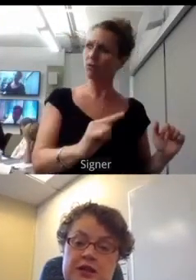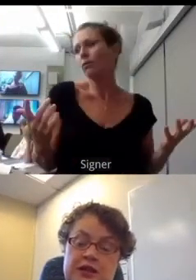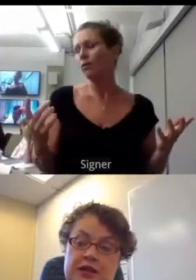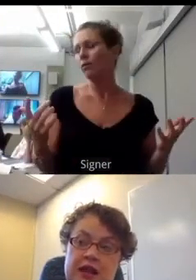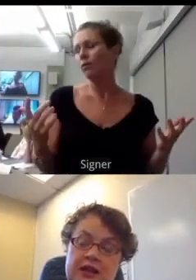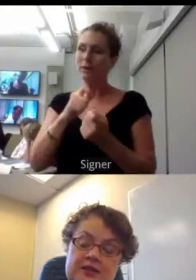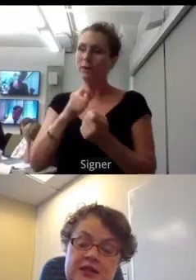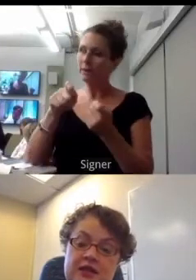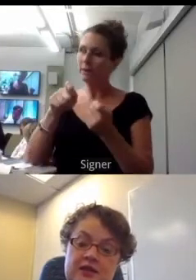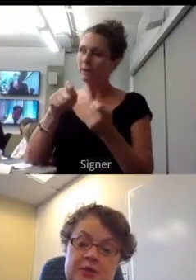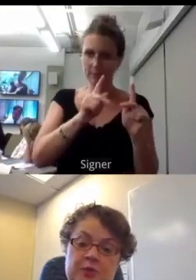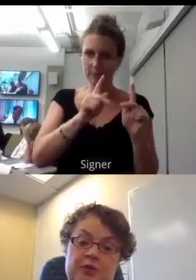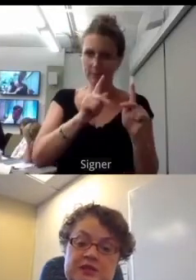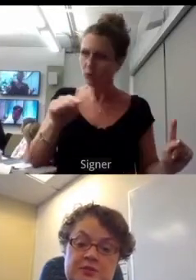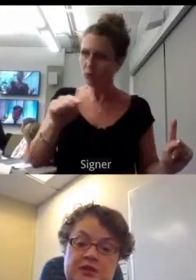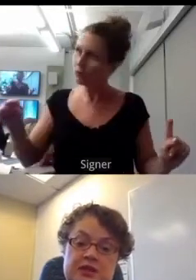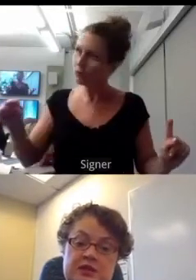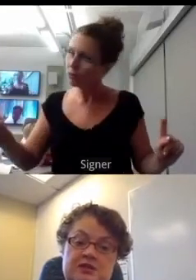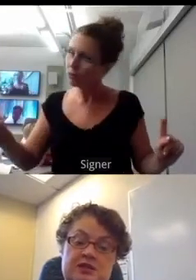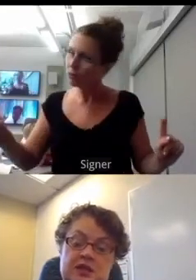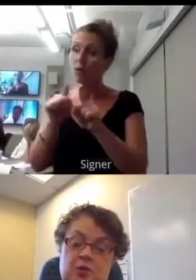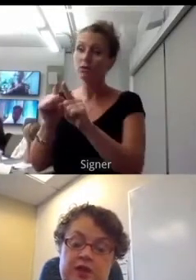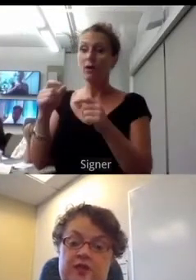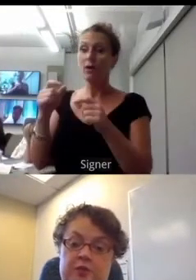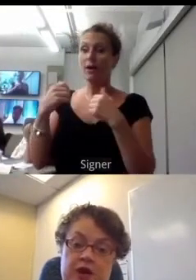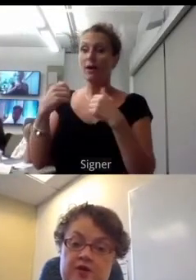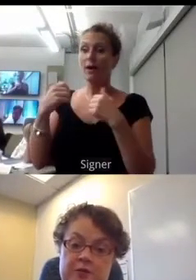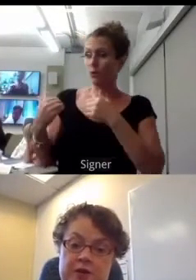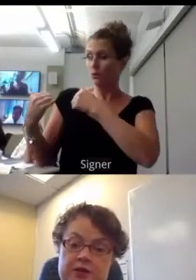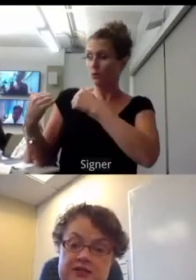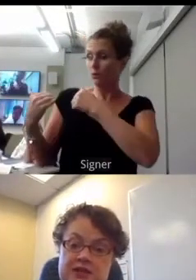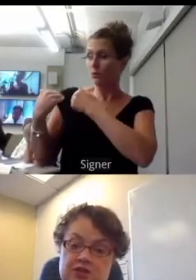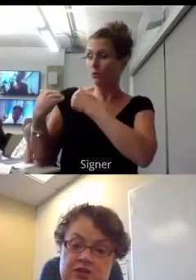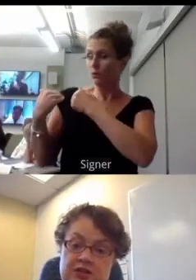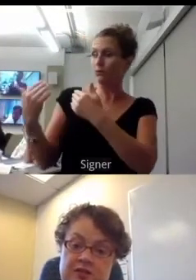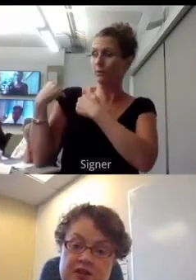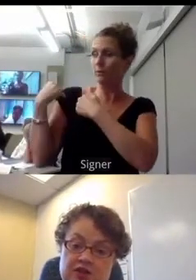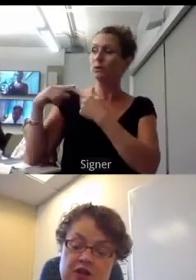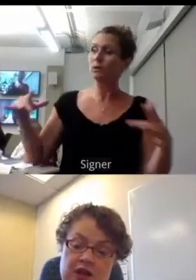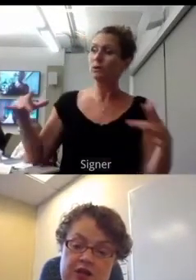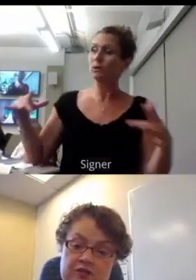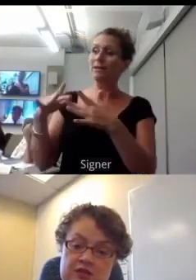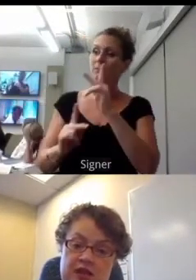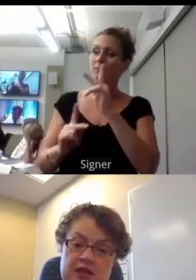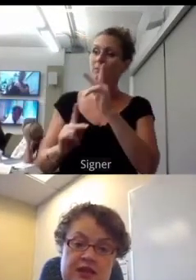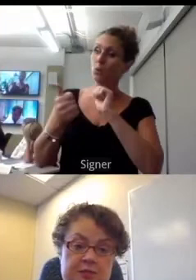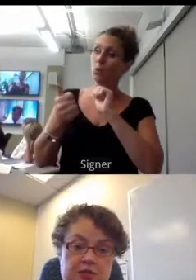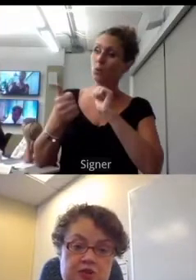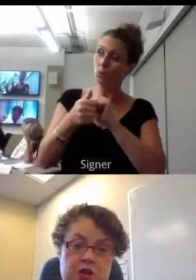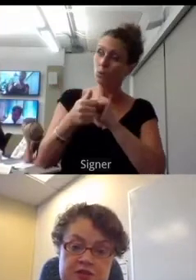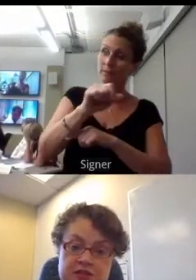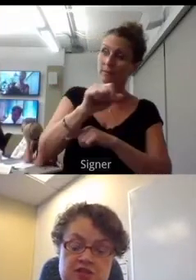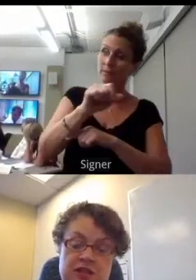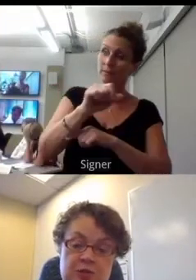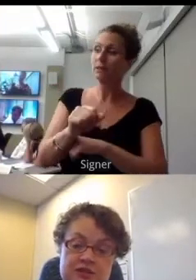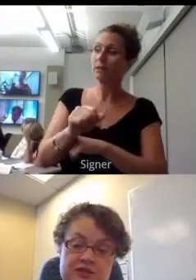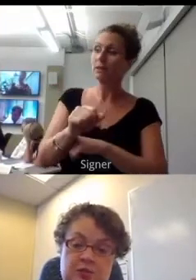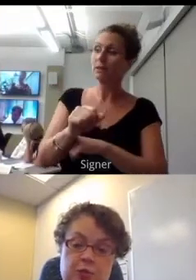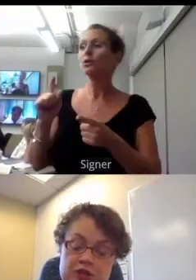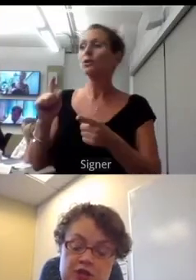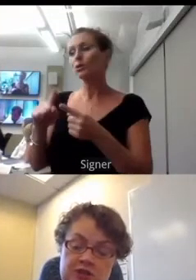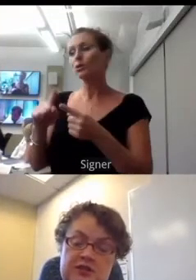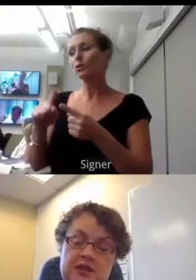connect people with disabilities with the private and public sector that affect our lives and keep those conversations. That was the